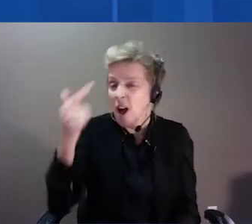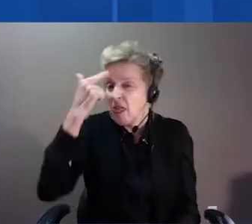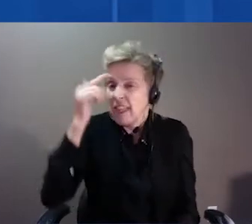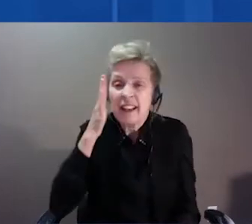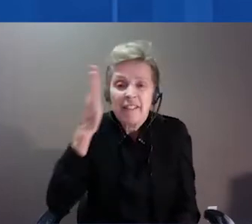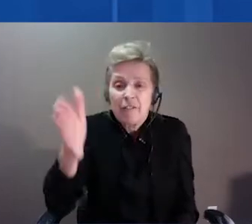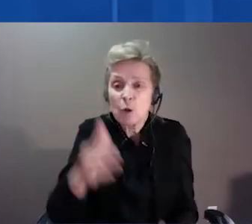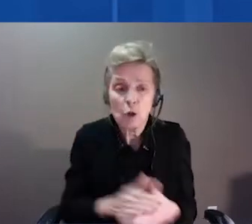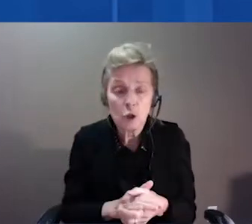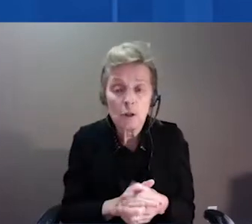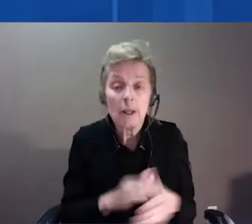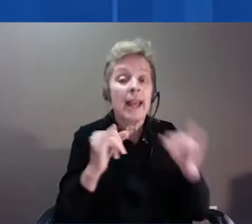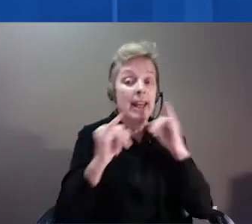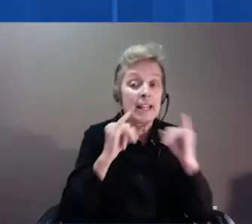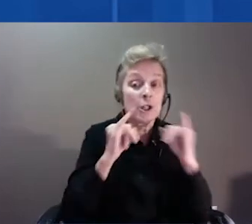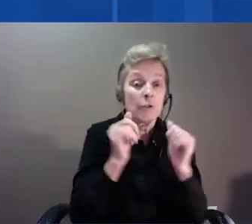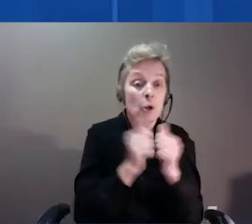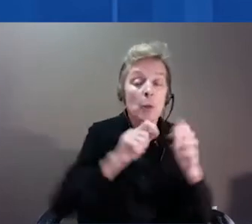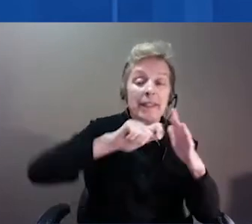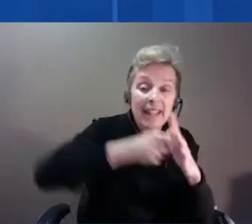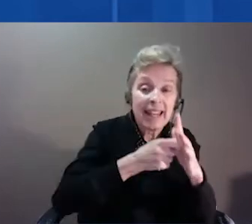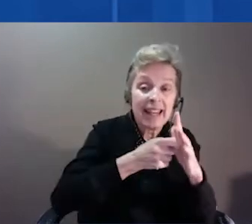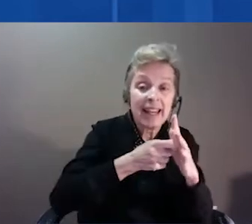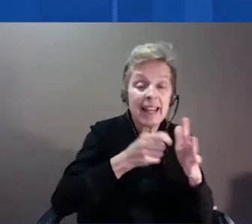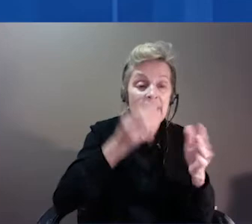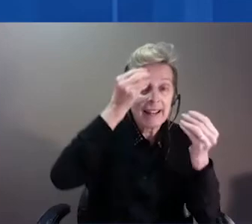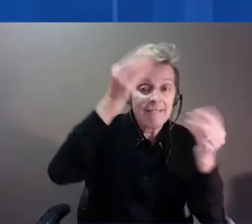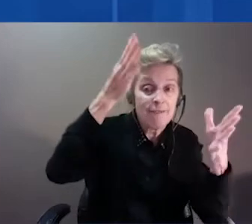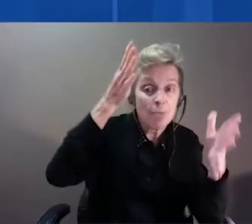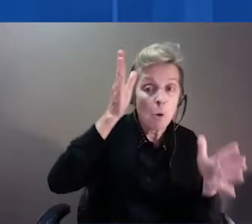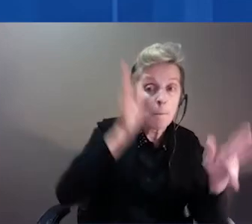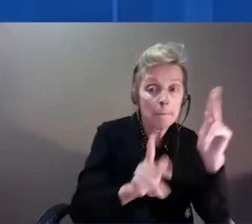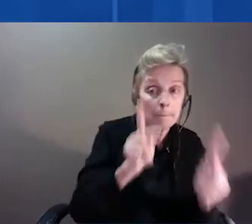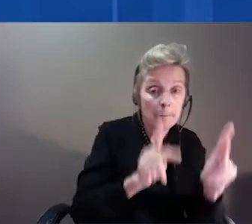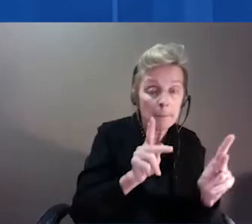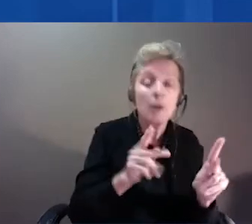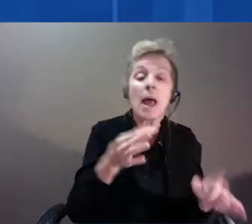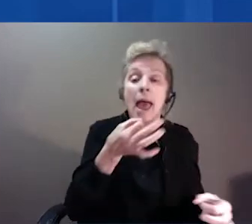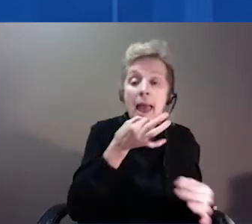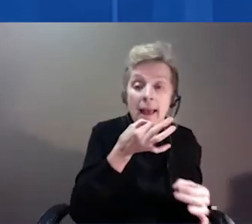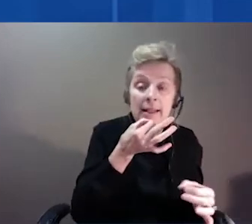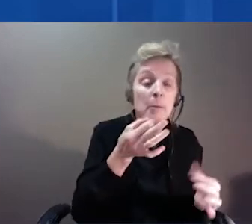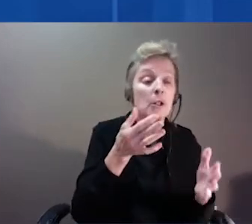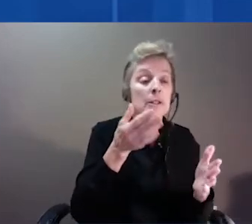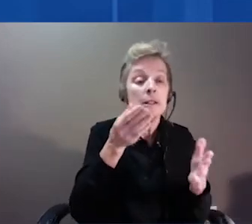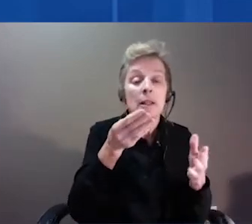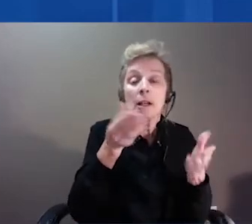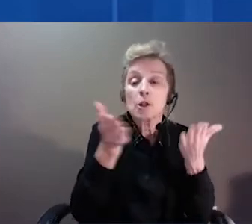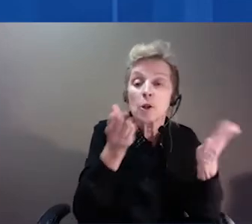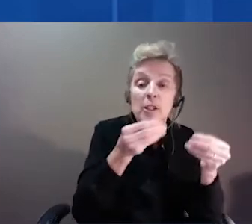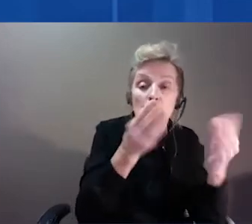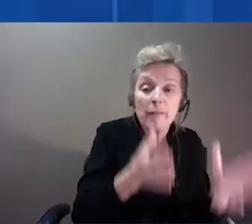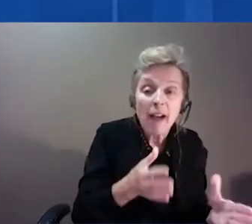in our interviews with key informants. For instance, disability experts and employment service providers mostly reflected on